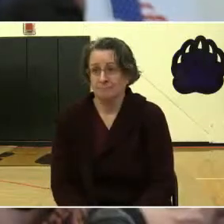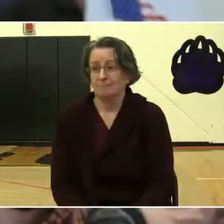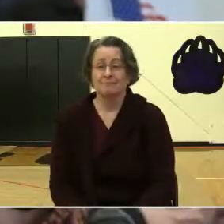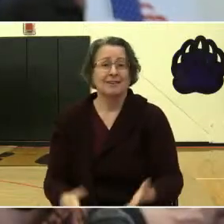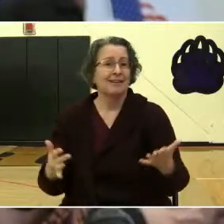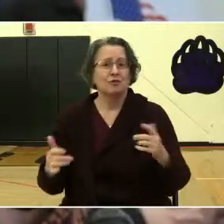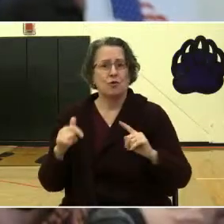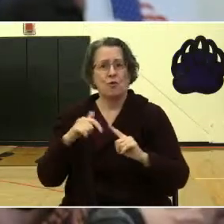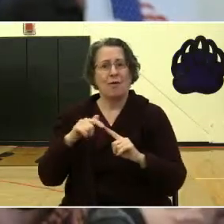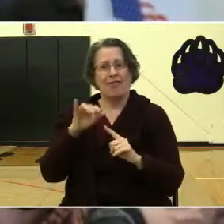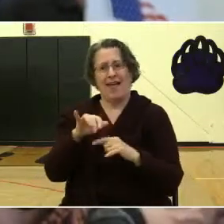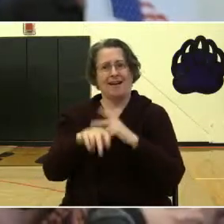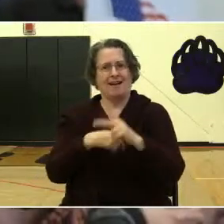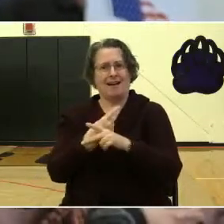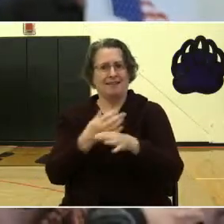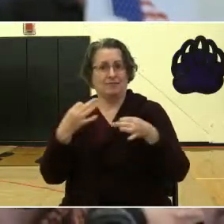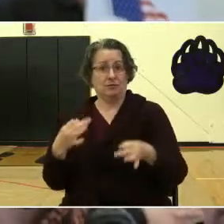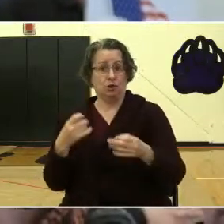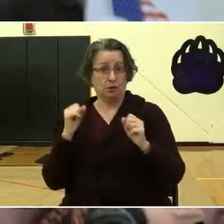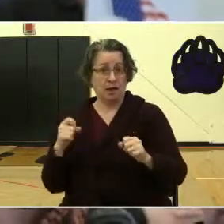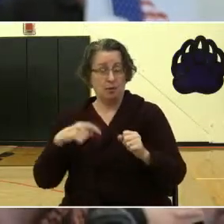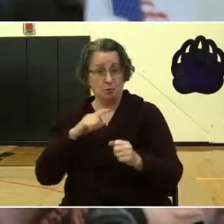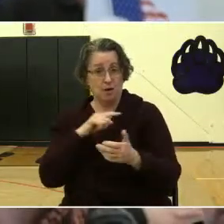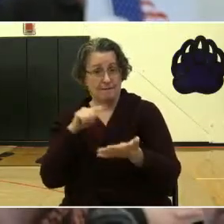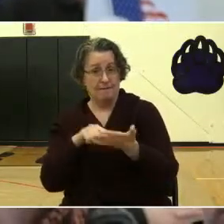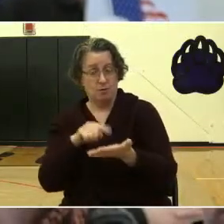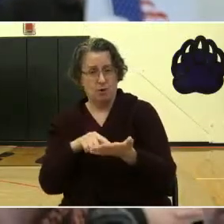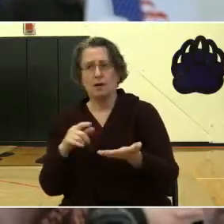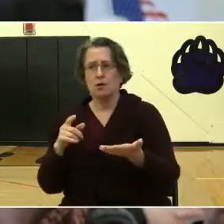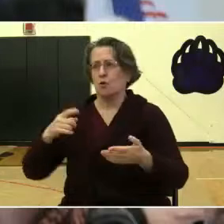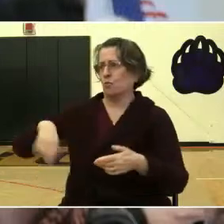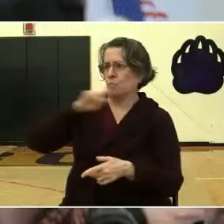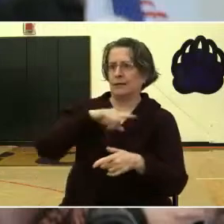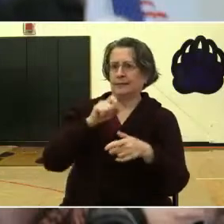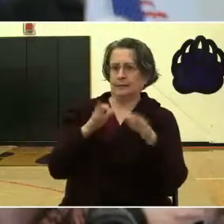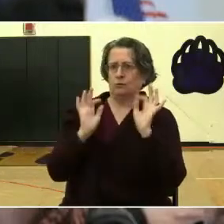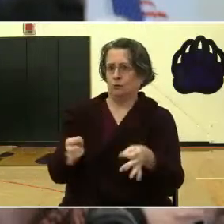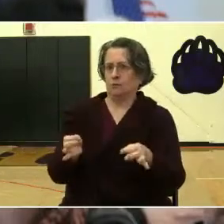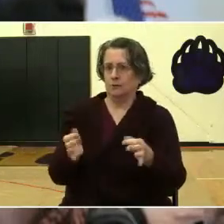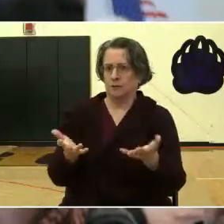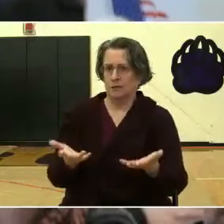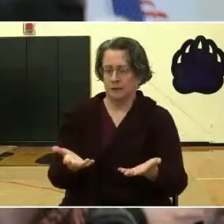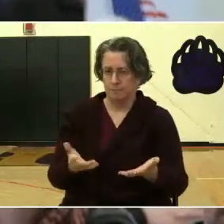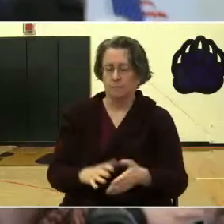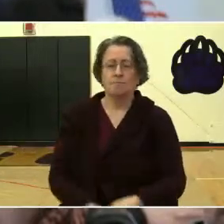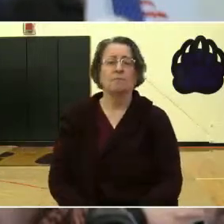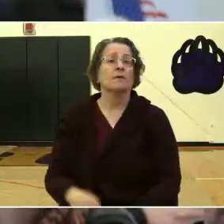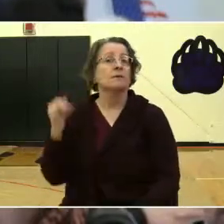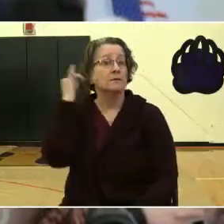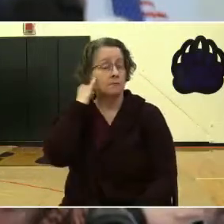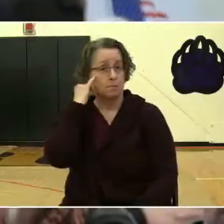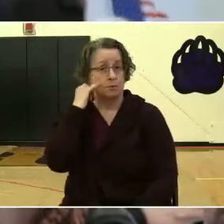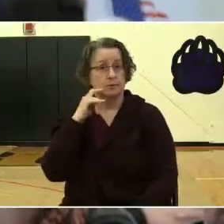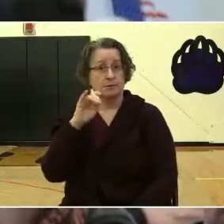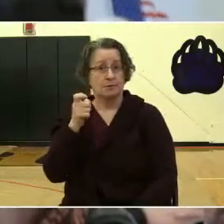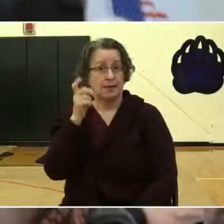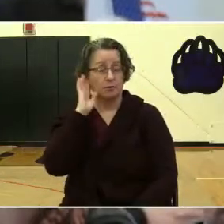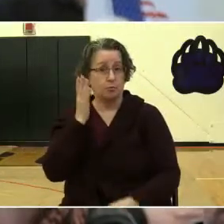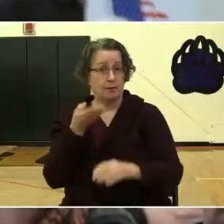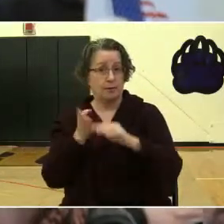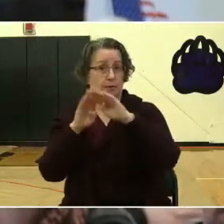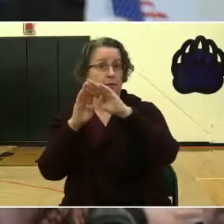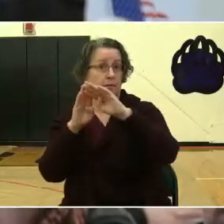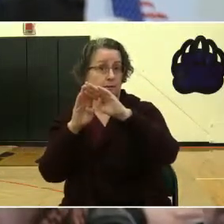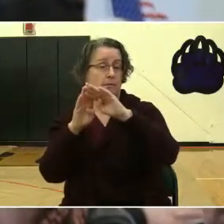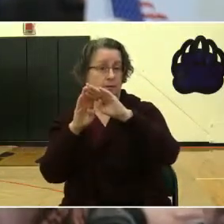to uh in increase taxes uh we have to we have to consider um that those expenses do